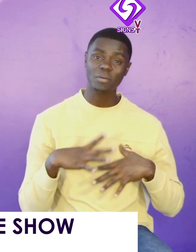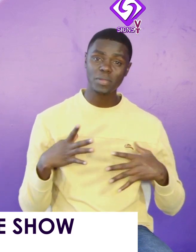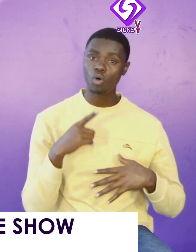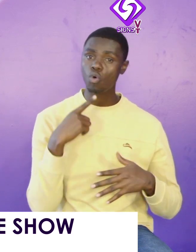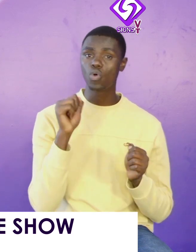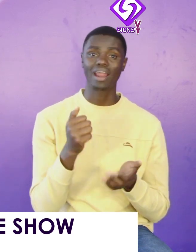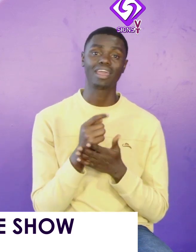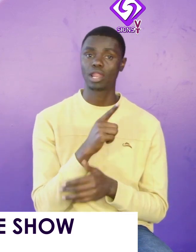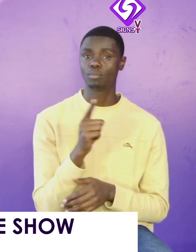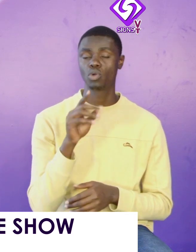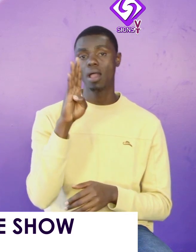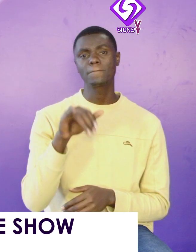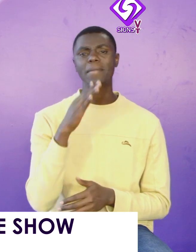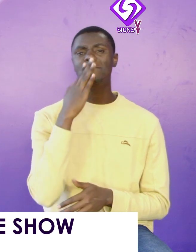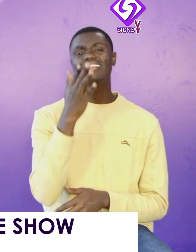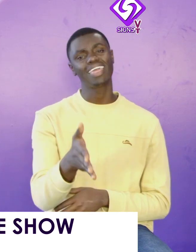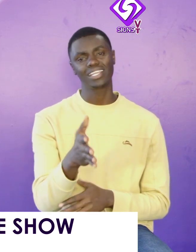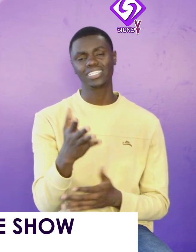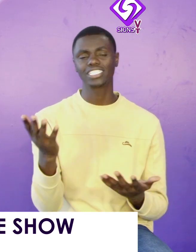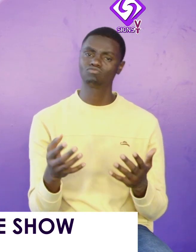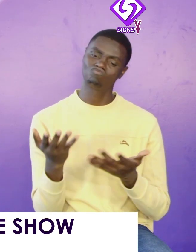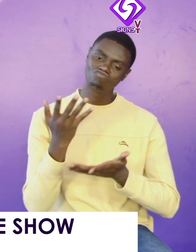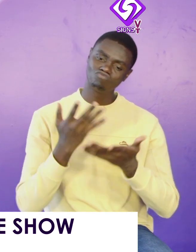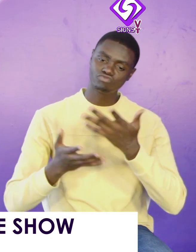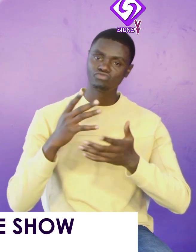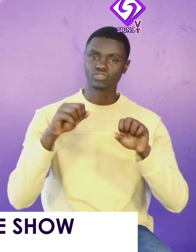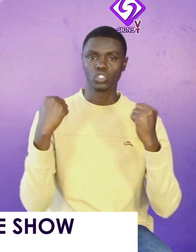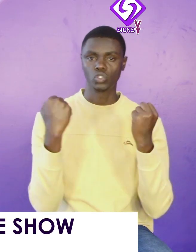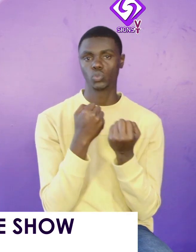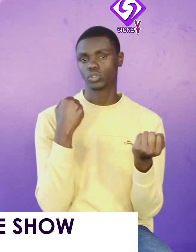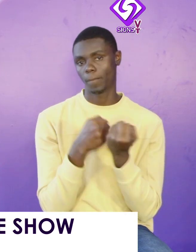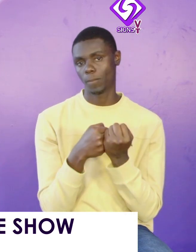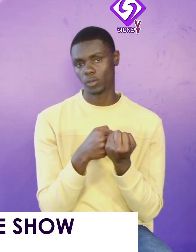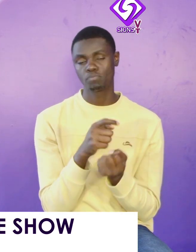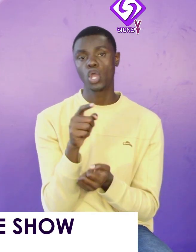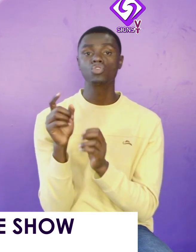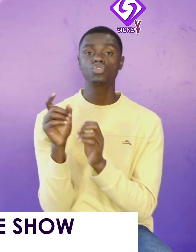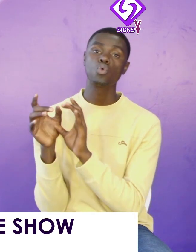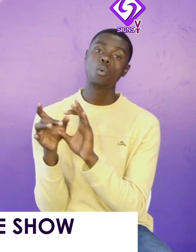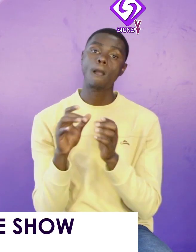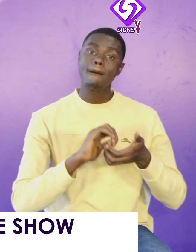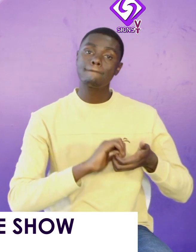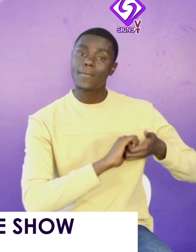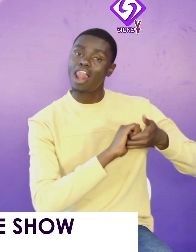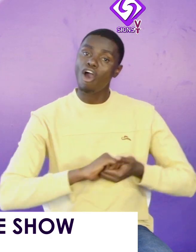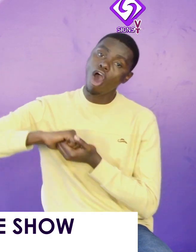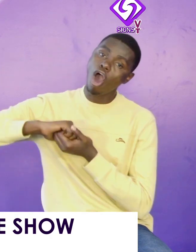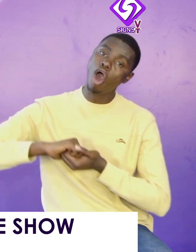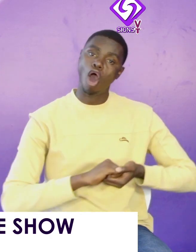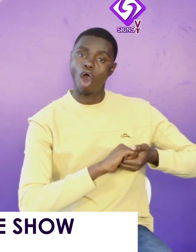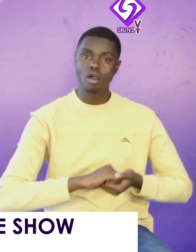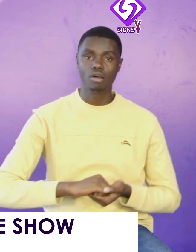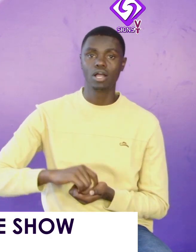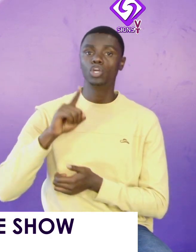help you by being there for you. Social support. You belong. You belong. You